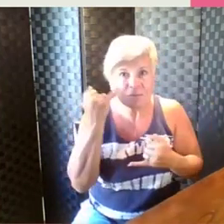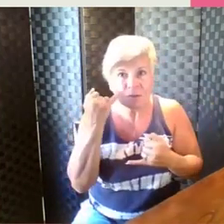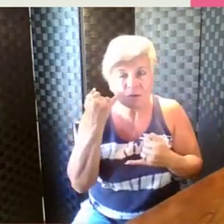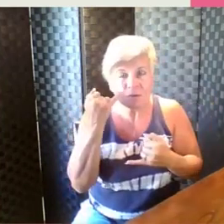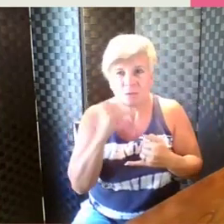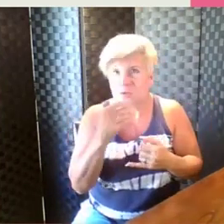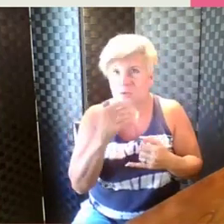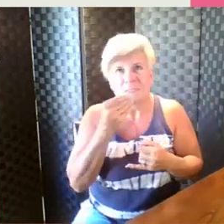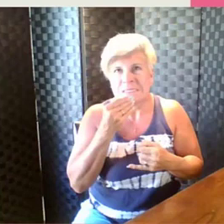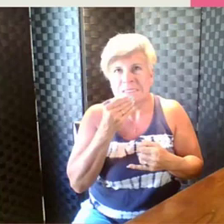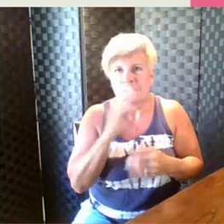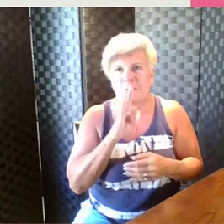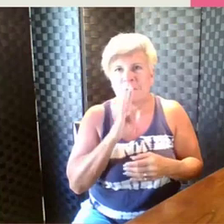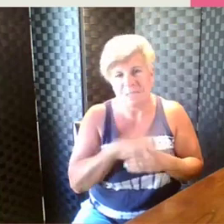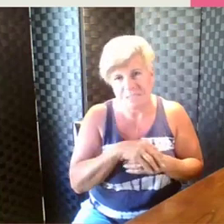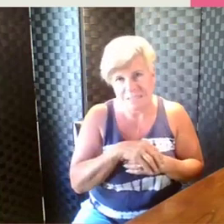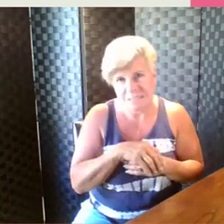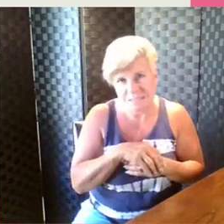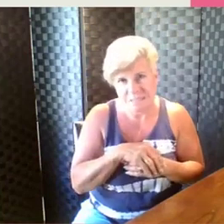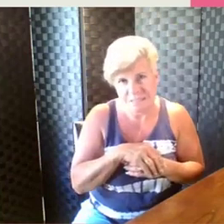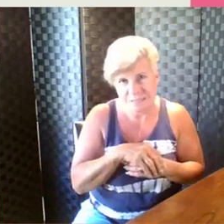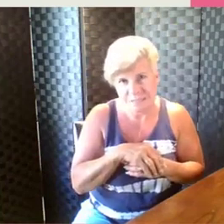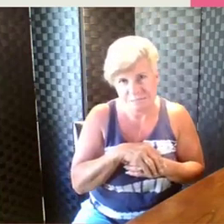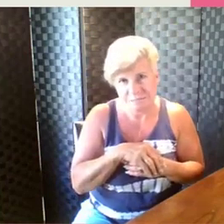skip breakfast.